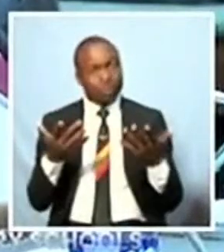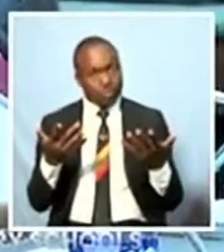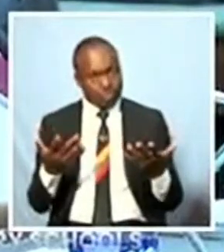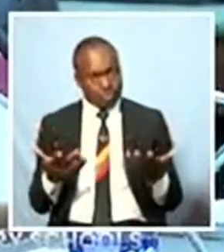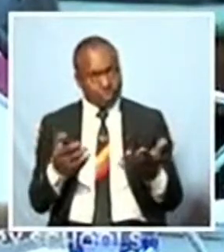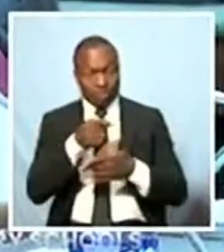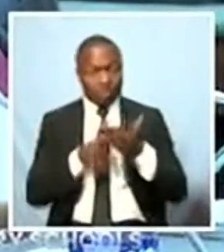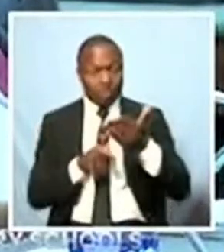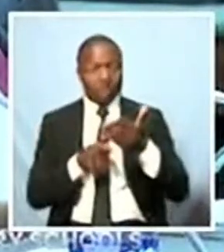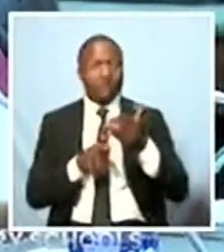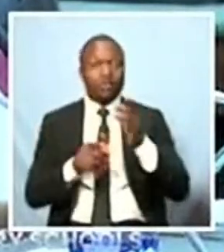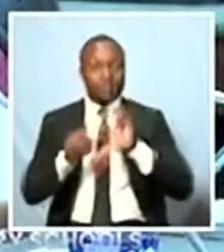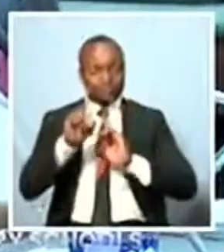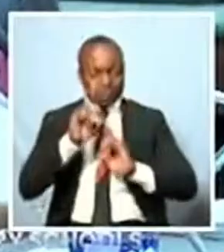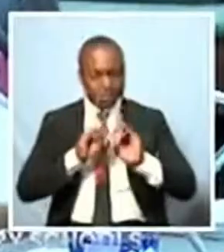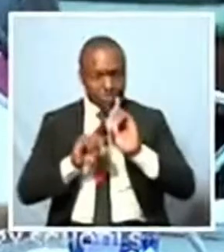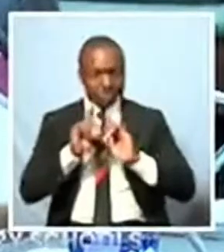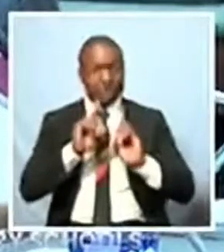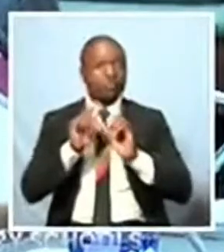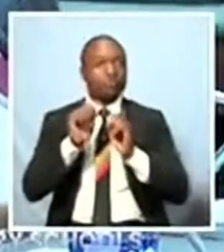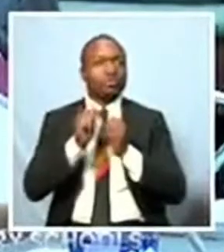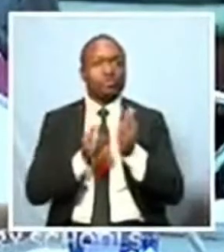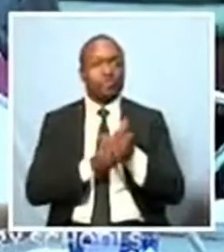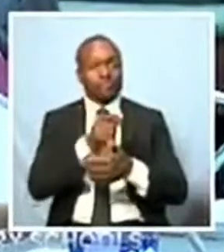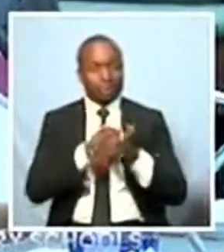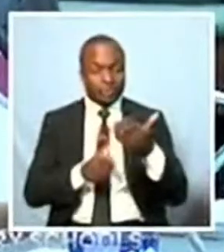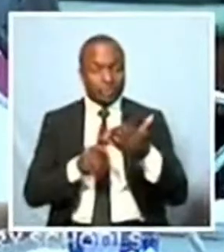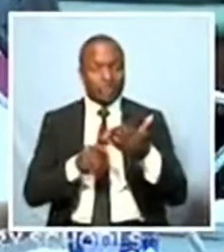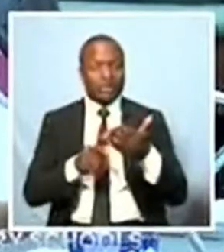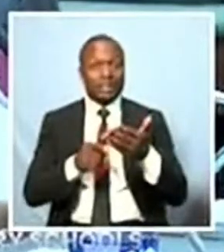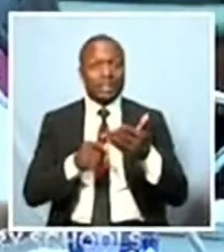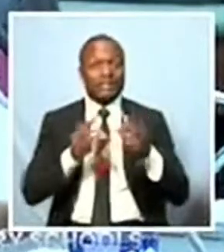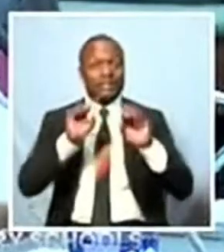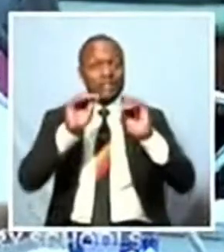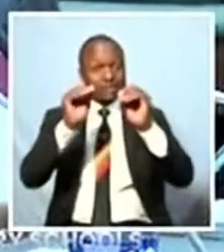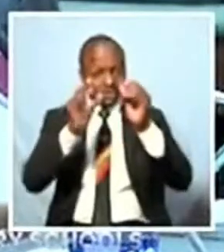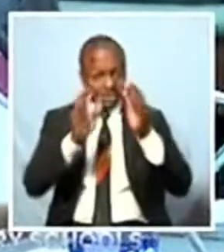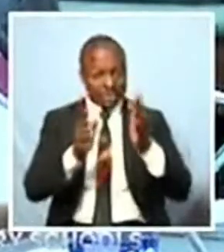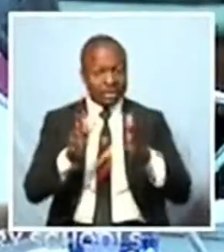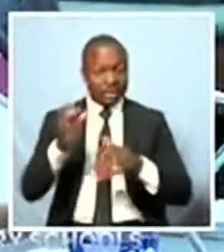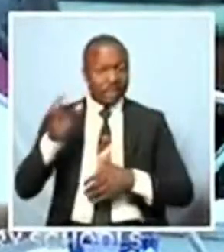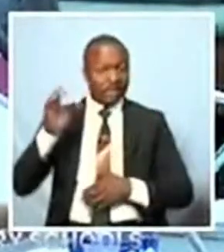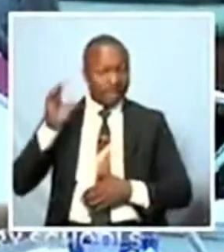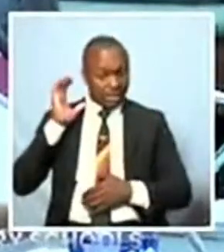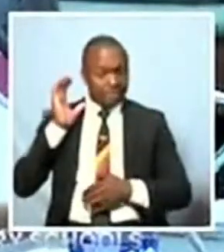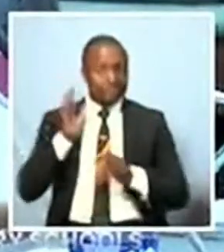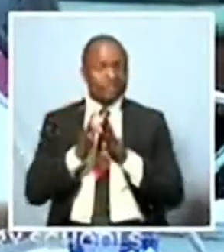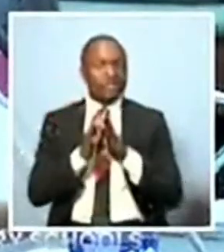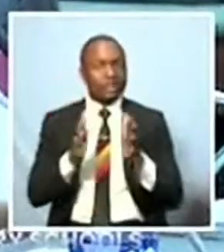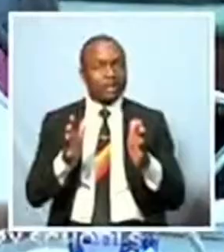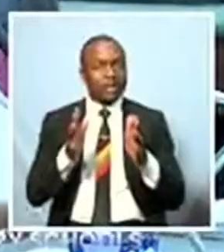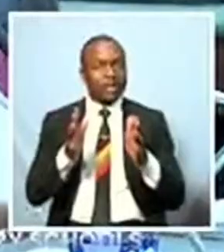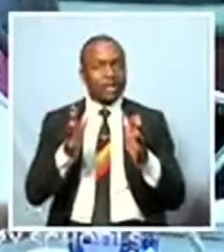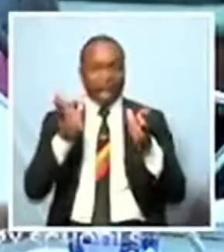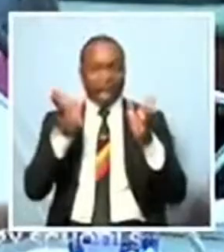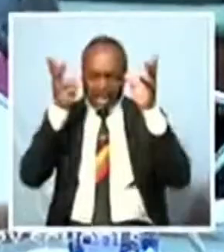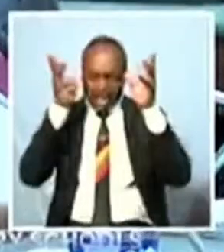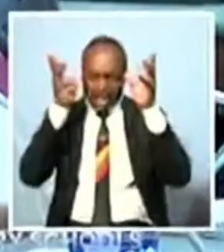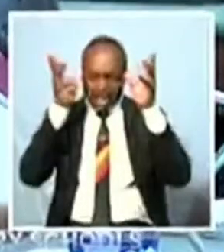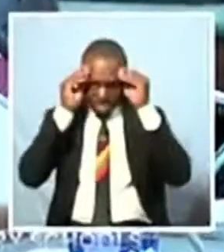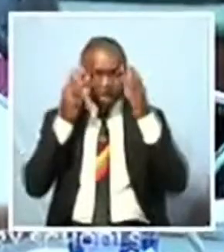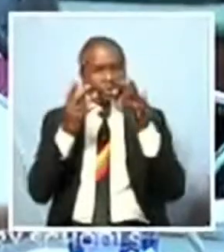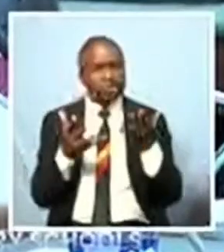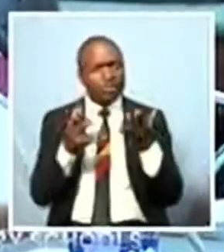or what are we talking about? Then when it comes to teacher capacity gaps, is it the competence, or what